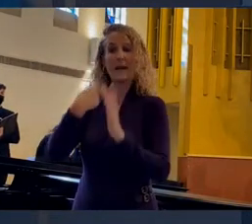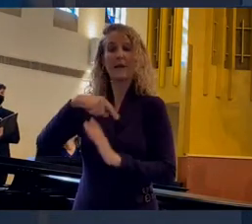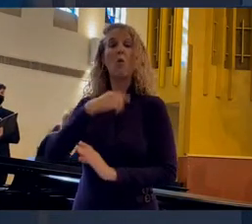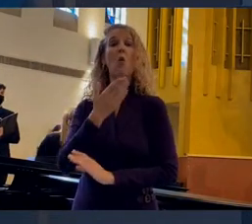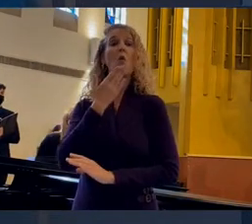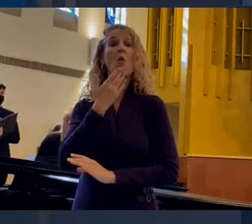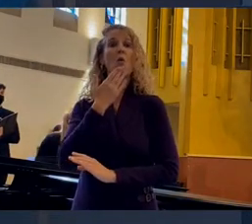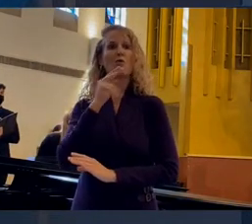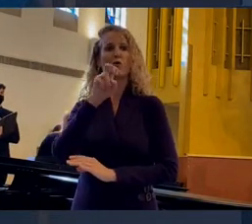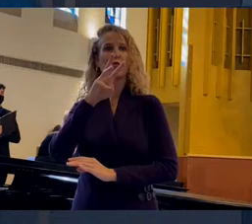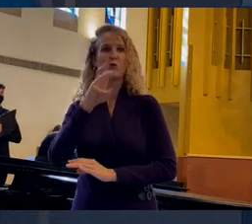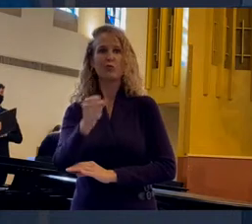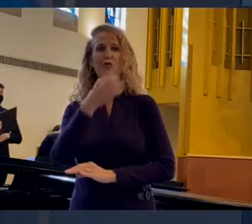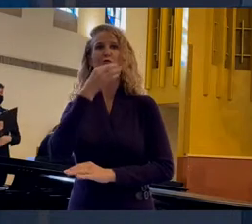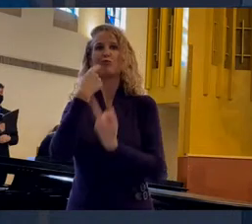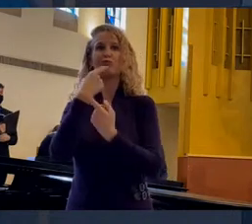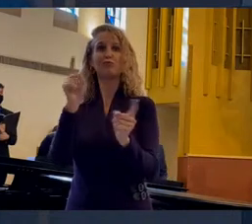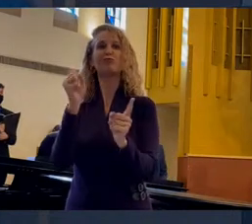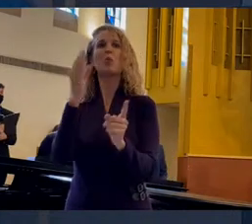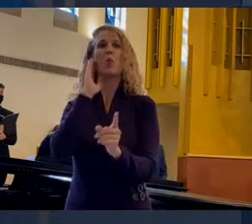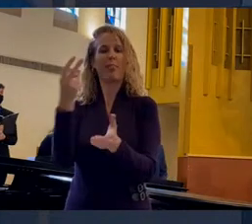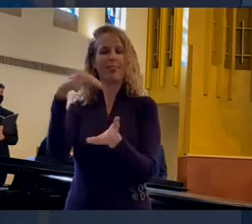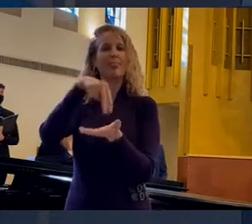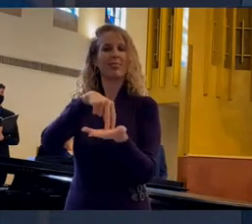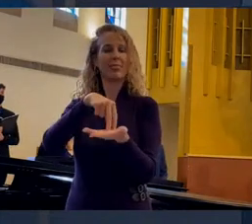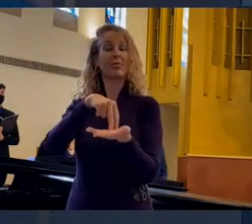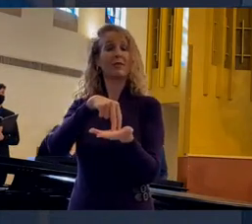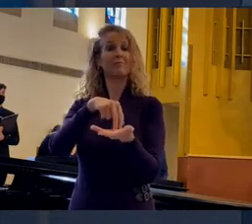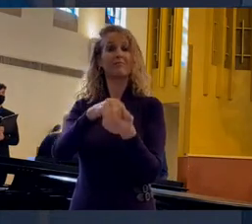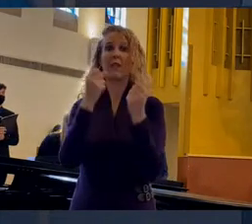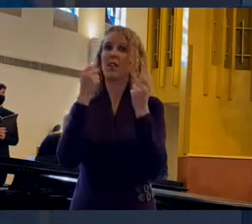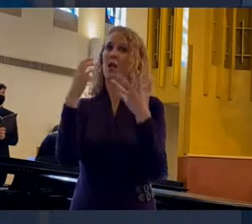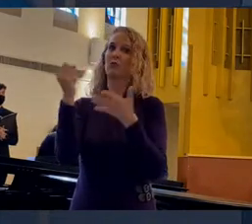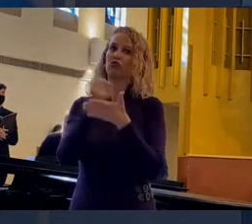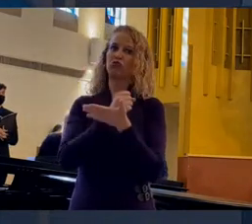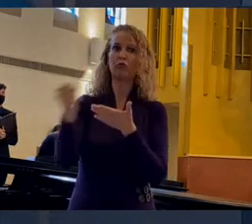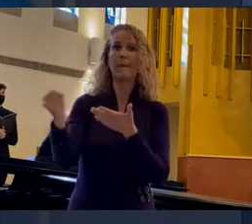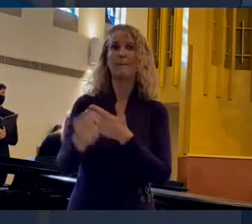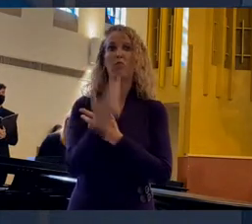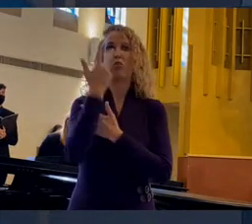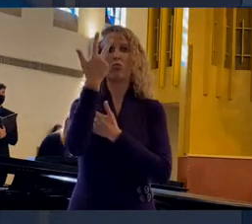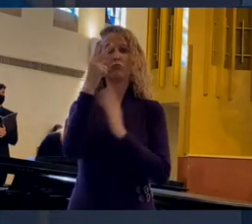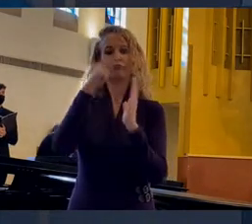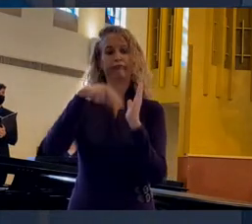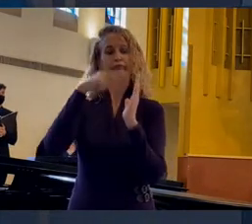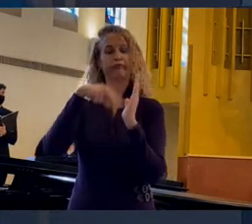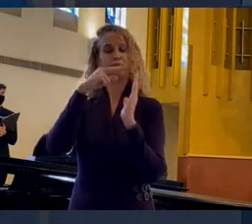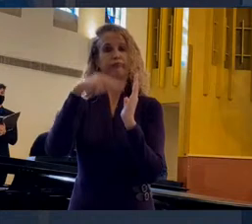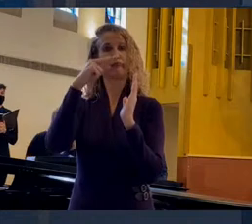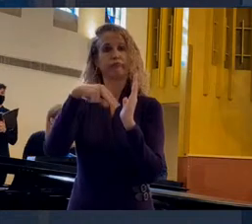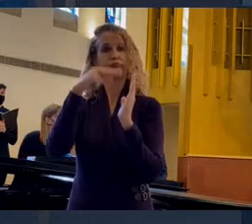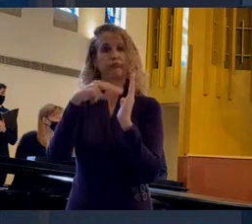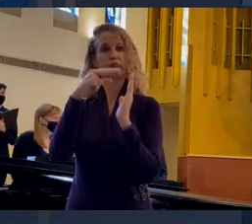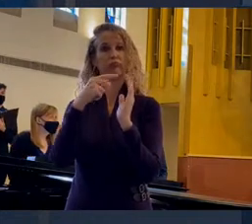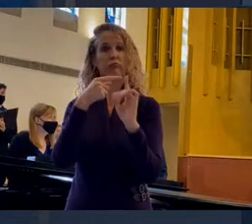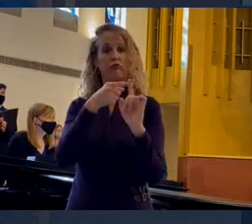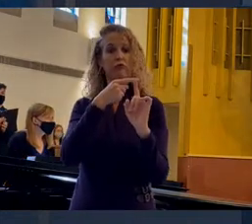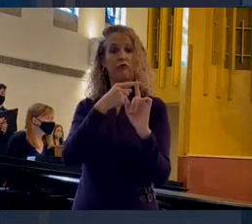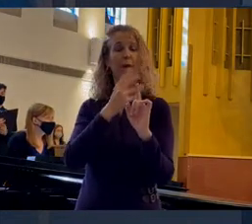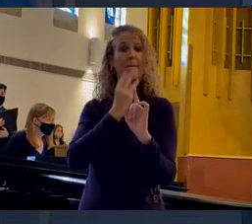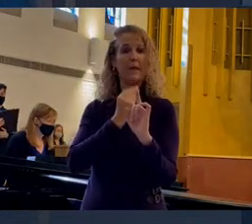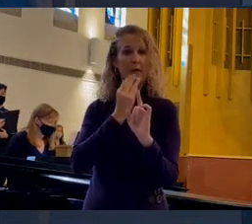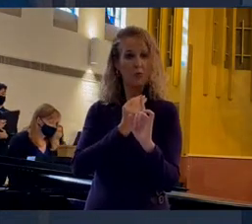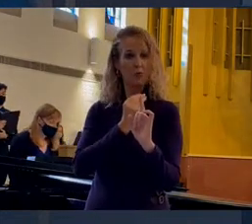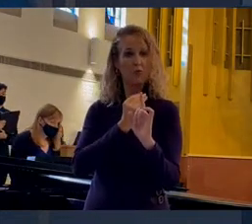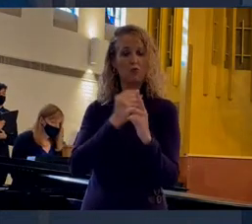good news is about to be proclaimed. So we'll stand. There's lots of scripture. There's three readings we'll do. A reading from the